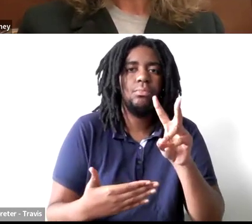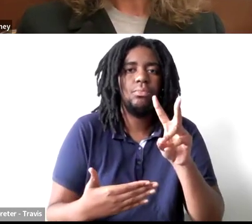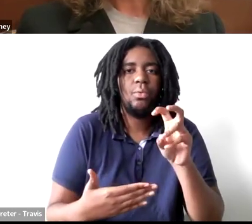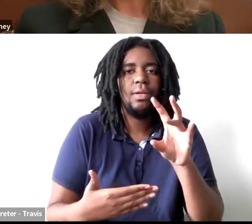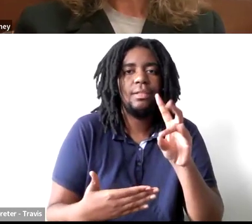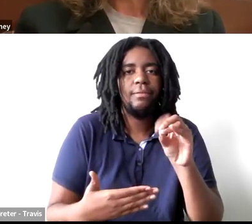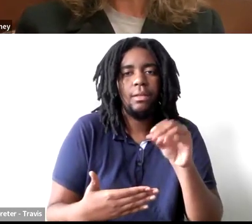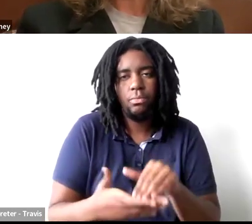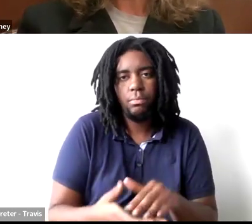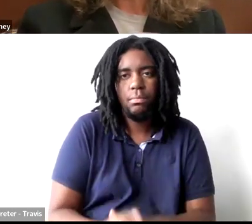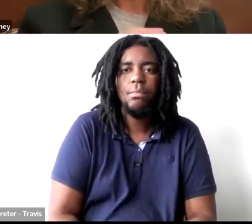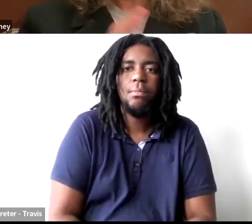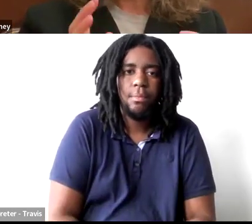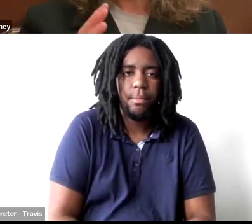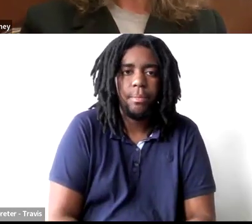the,